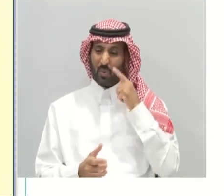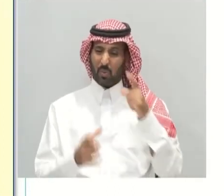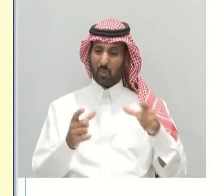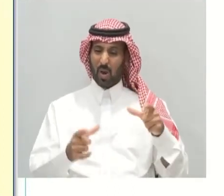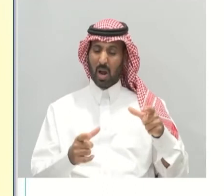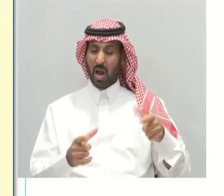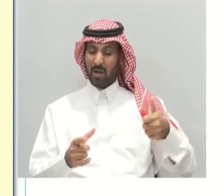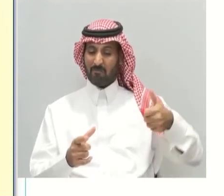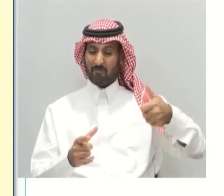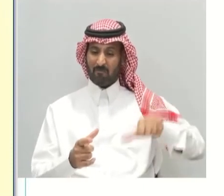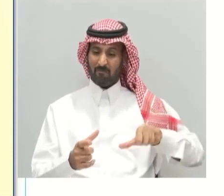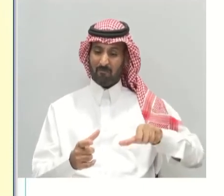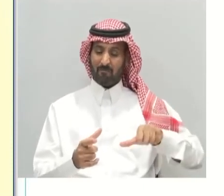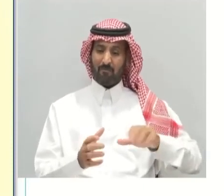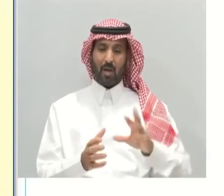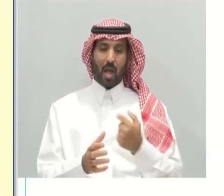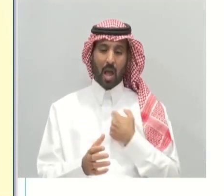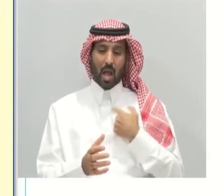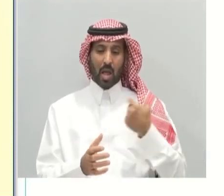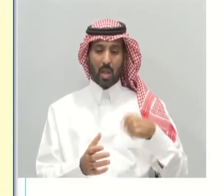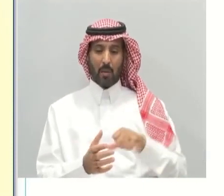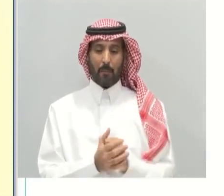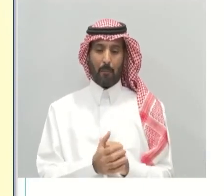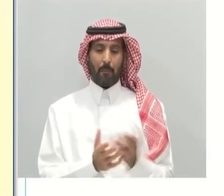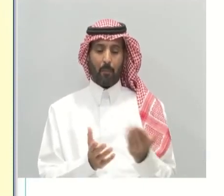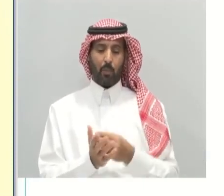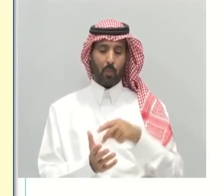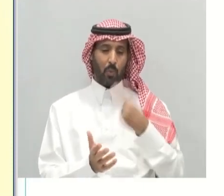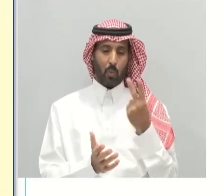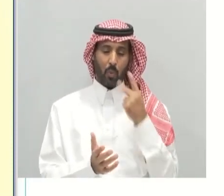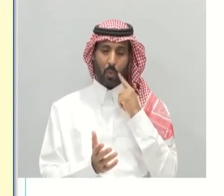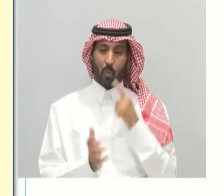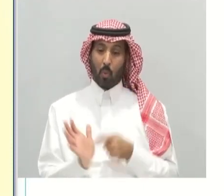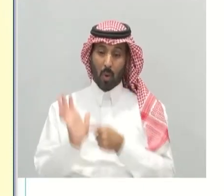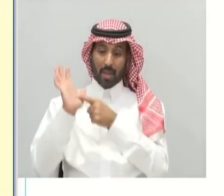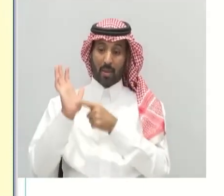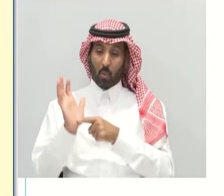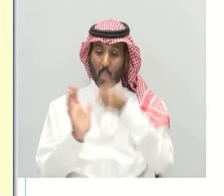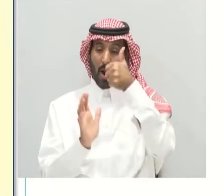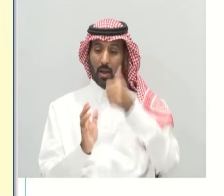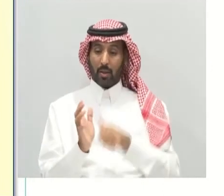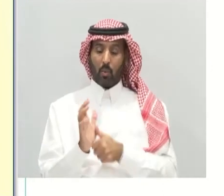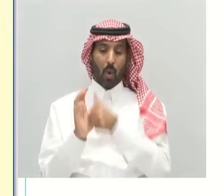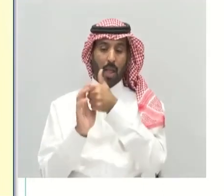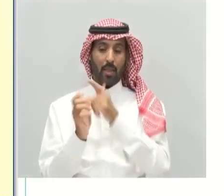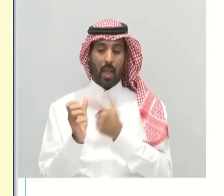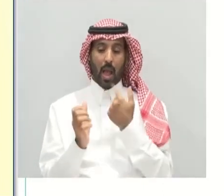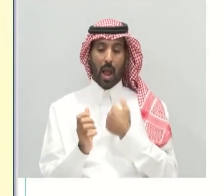lost a tennis match. Number two, won,